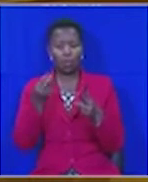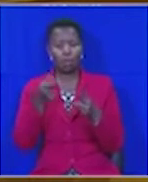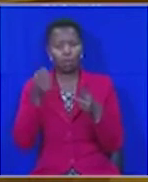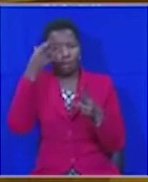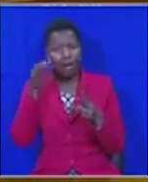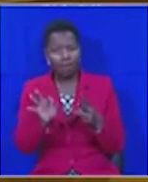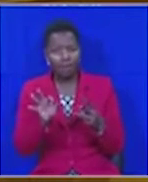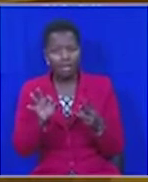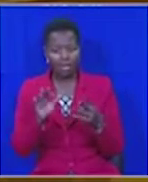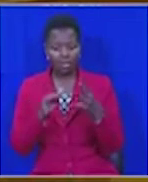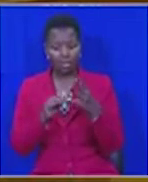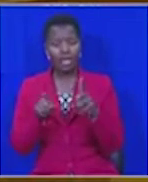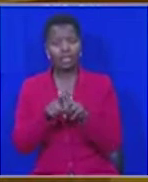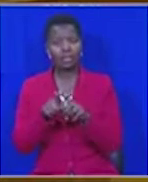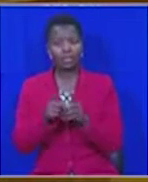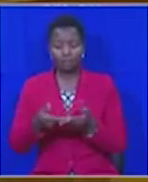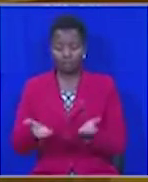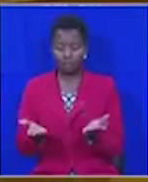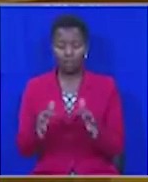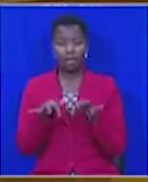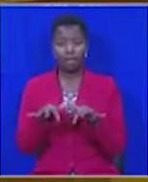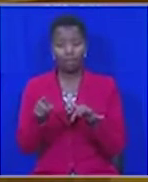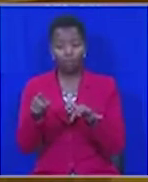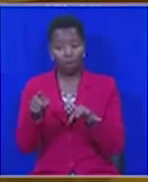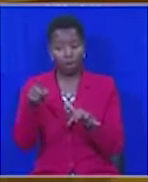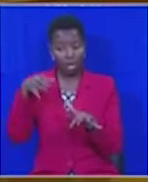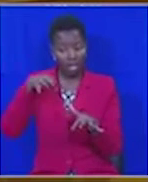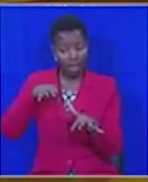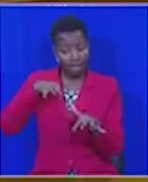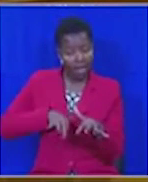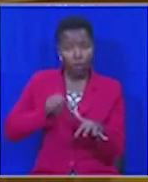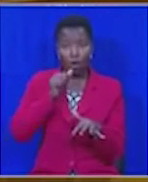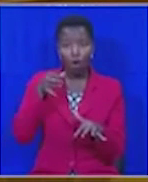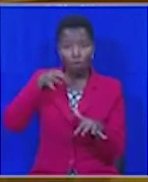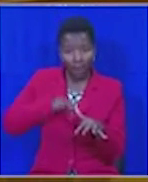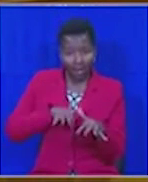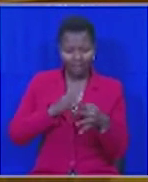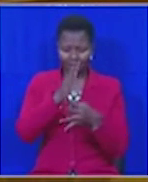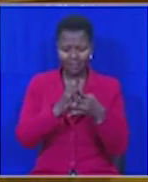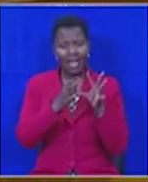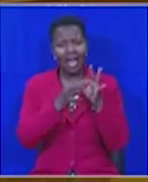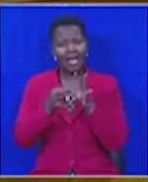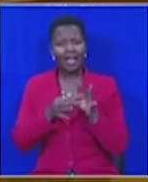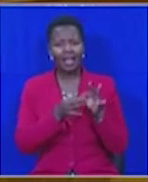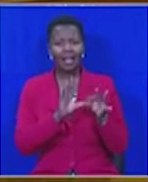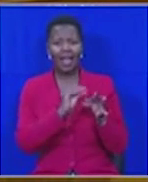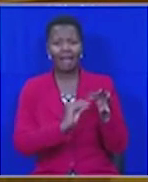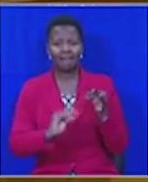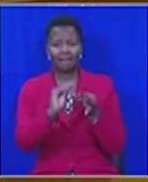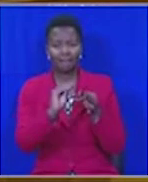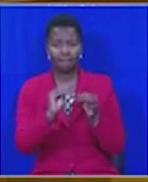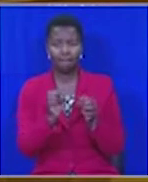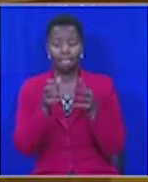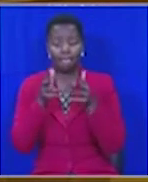what people on the ground ultimately benefit or don't benefit as a result of these activities. The ability to easily